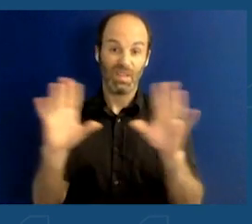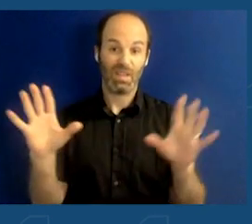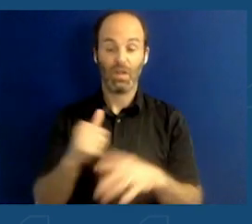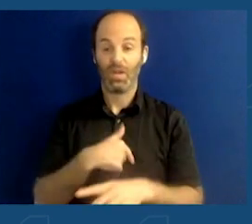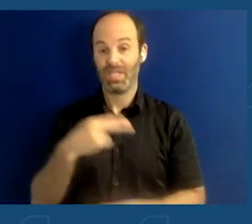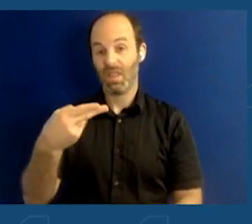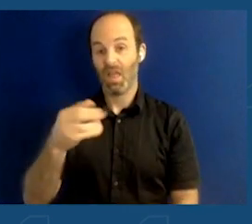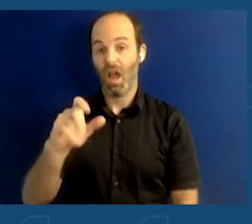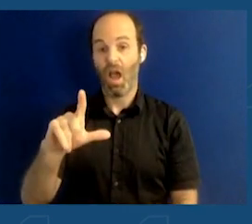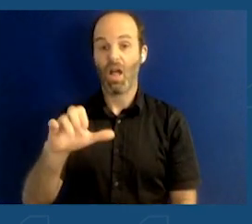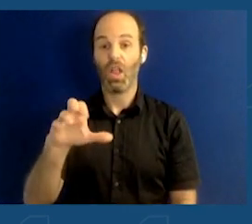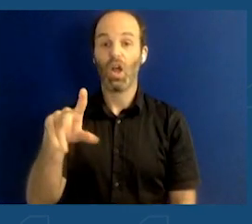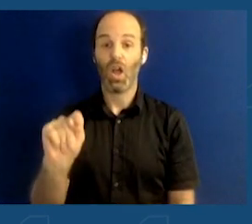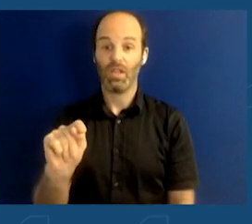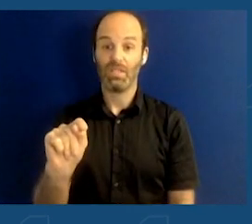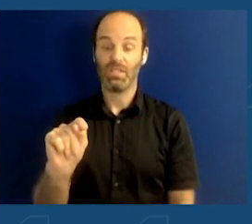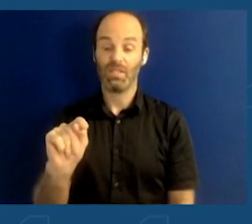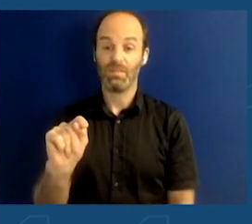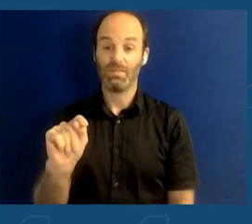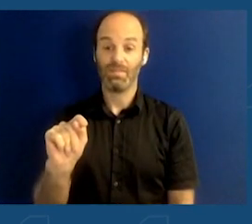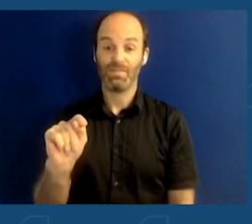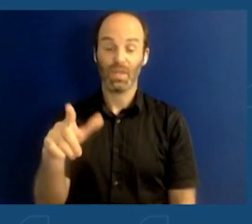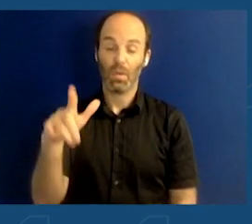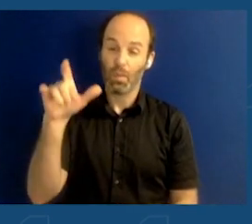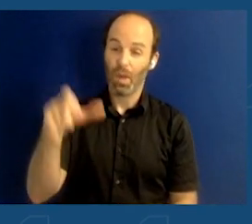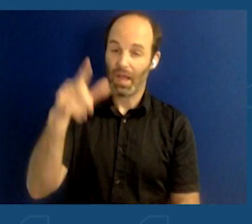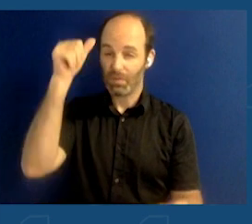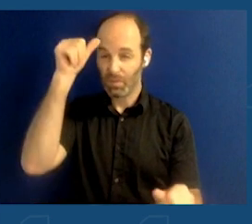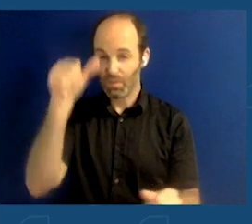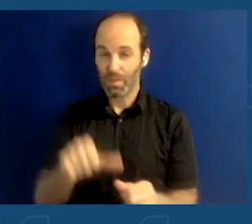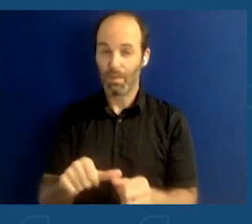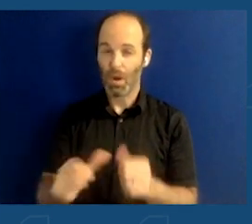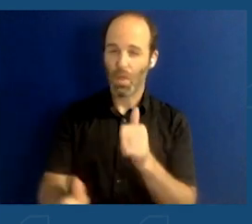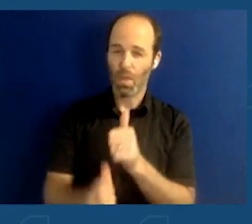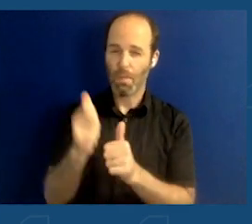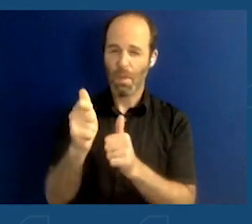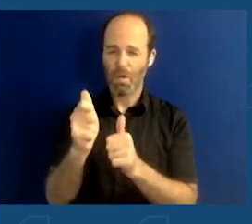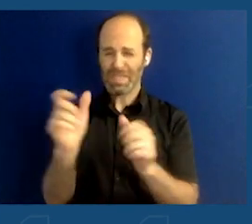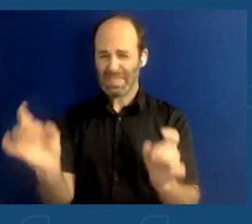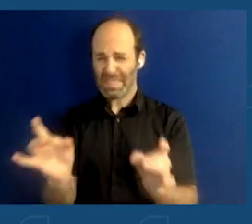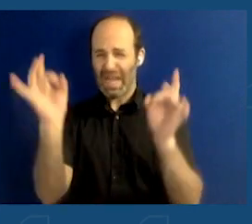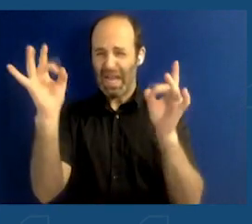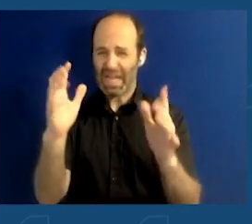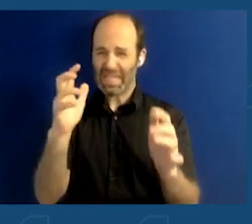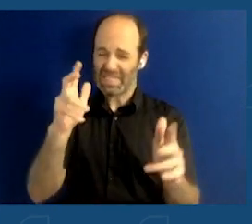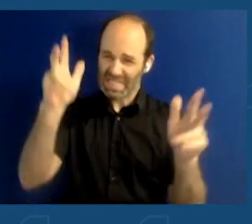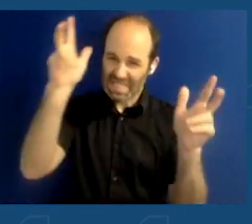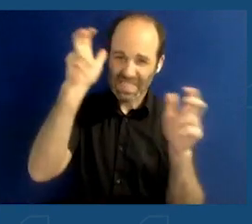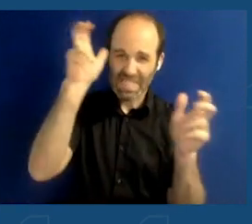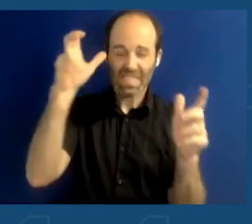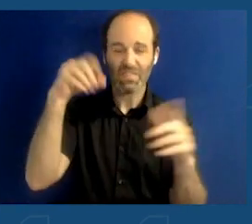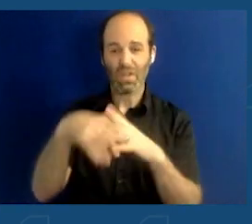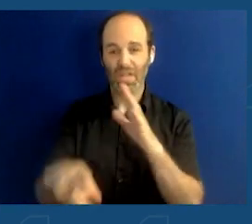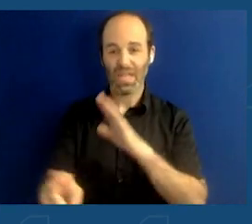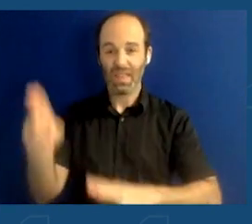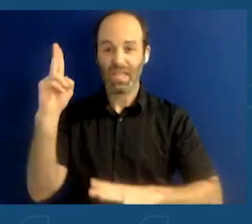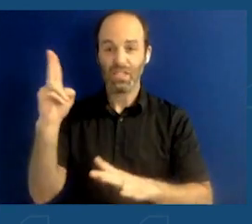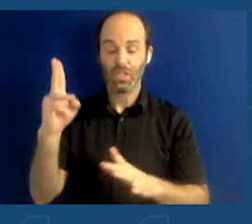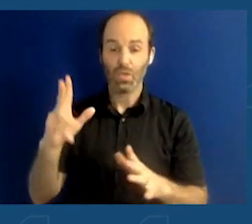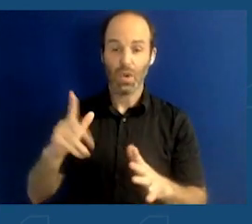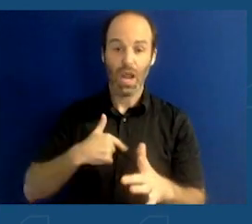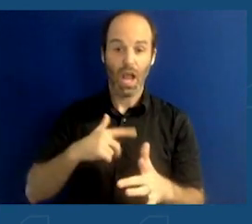We must remember that the most heinous evil in history of mankind